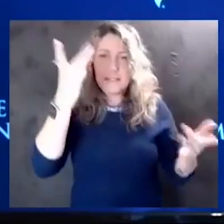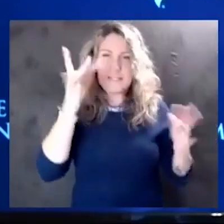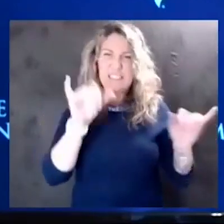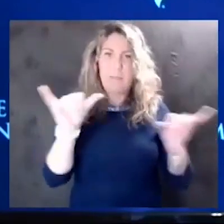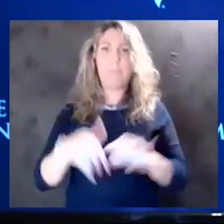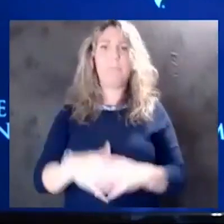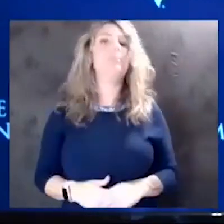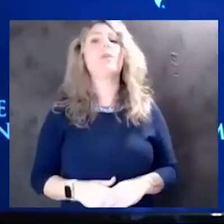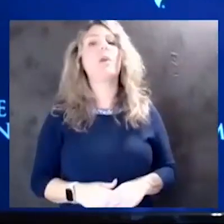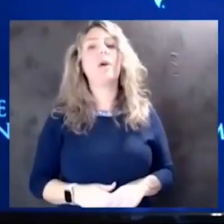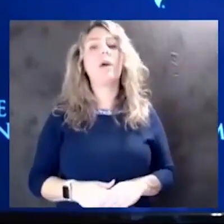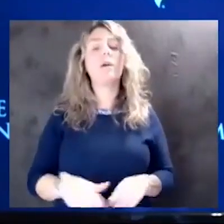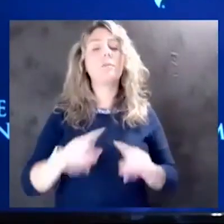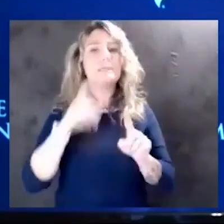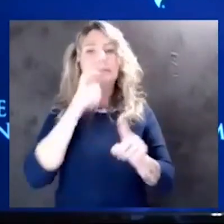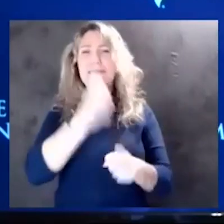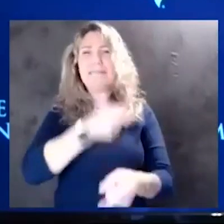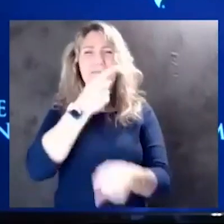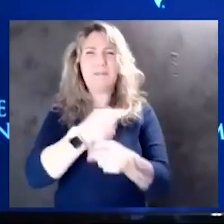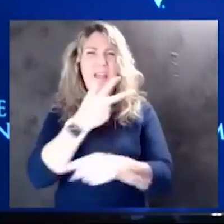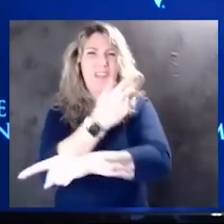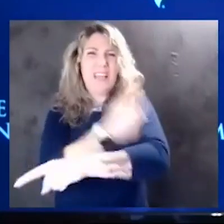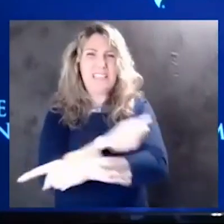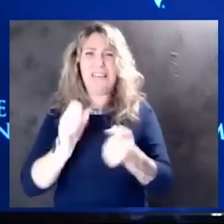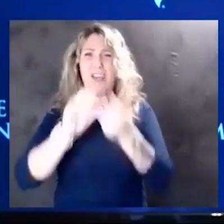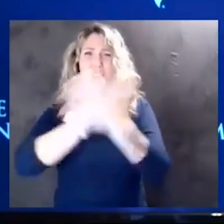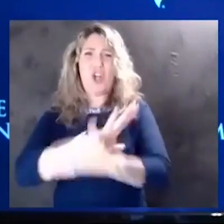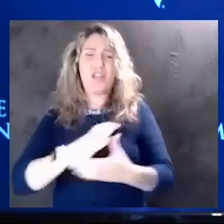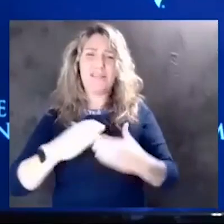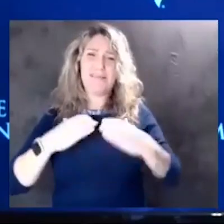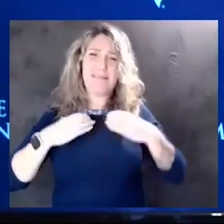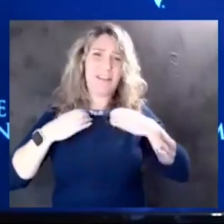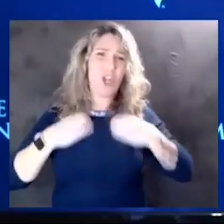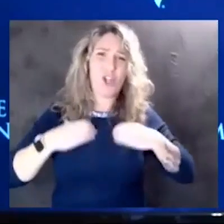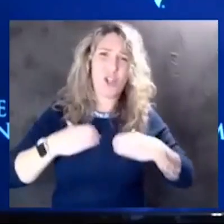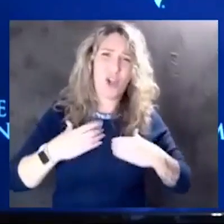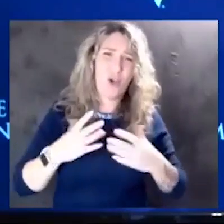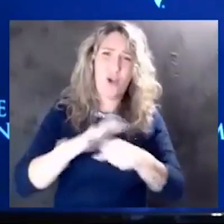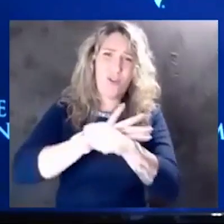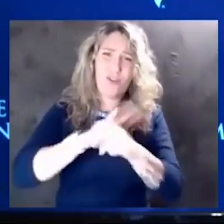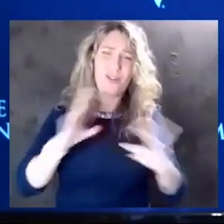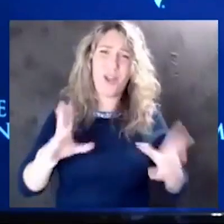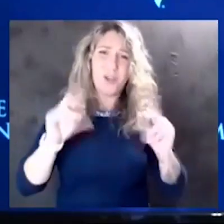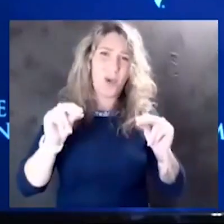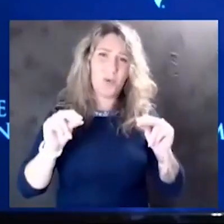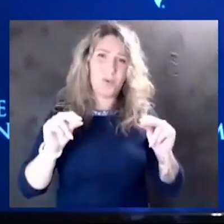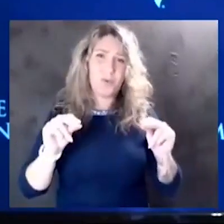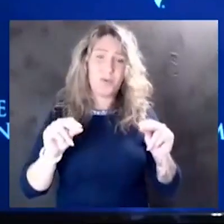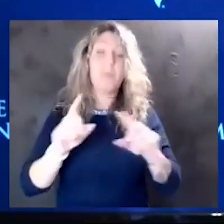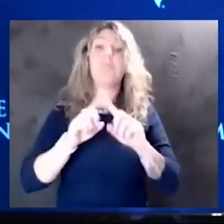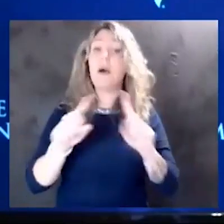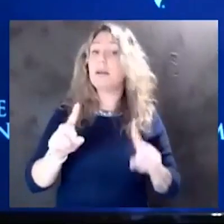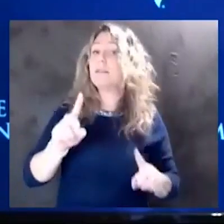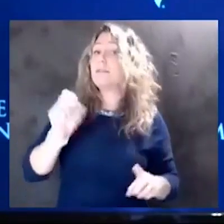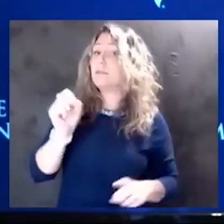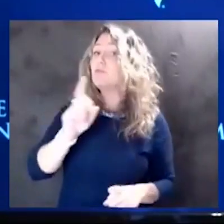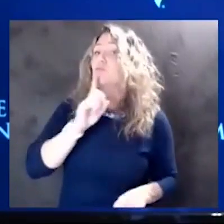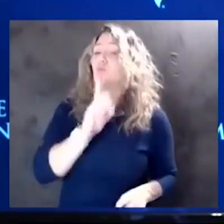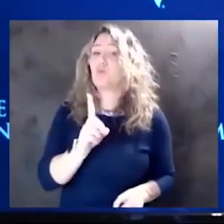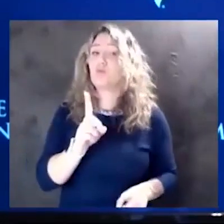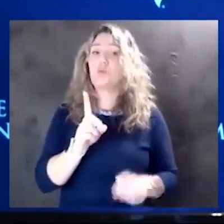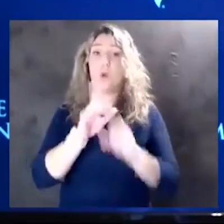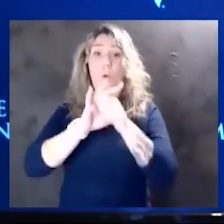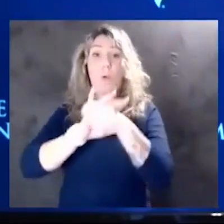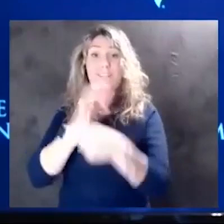correct to say that the vaccine causes COVID lung. I'm disappointed to hear that one, but it is true that COVID-19